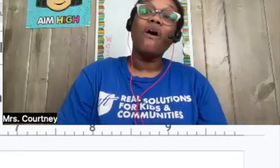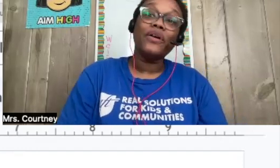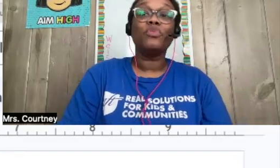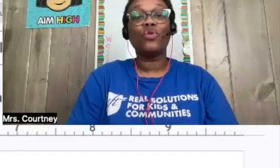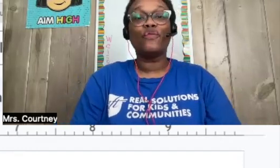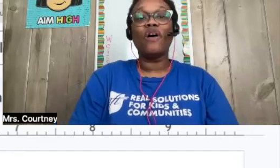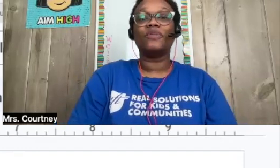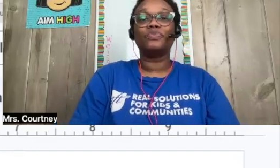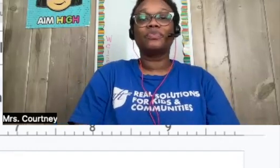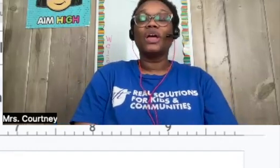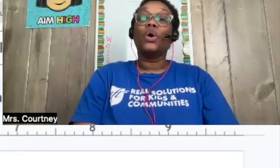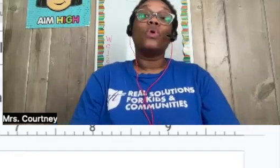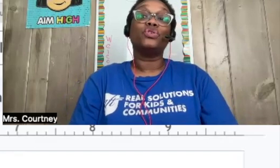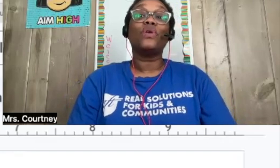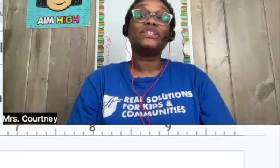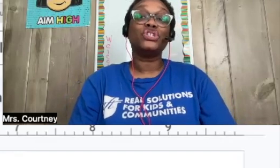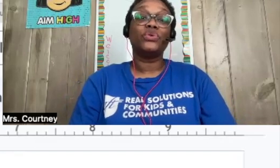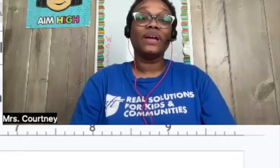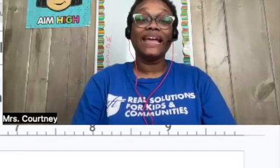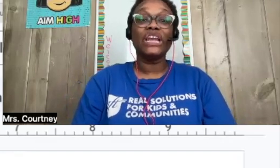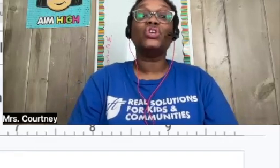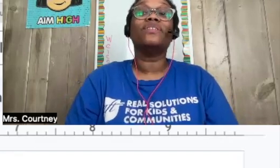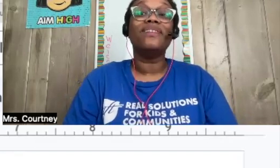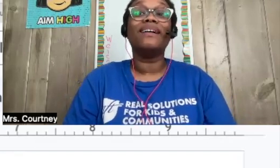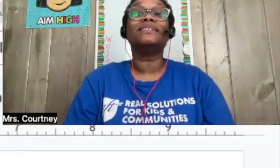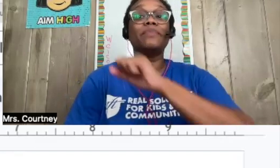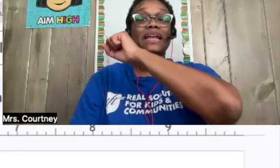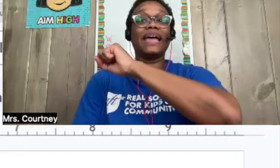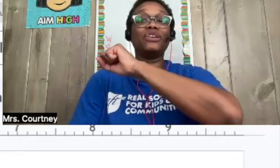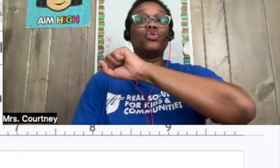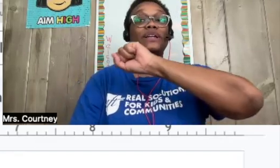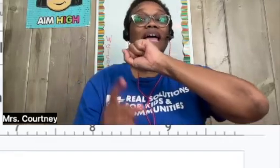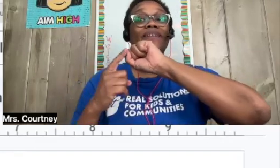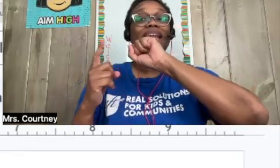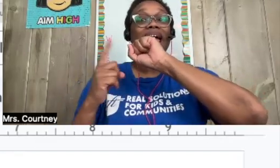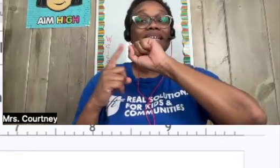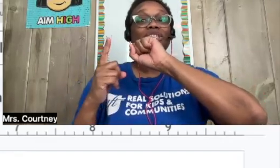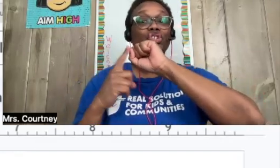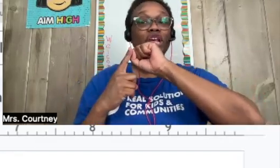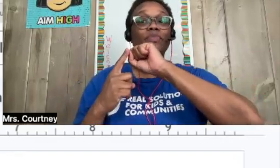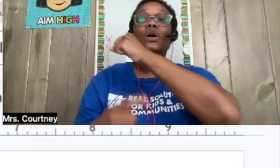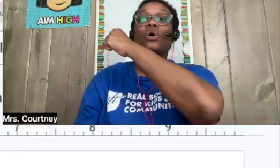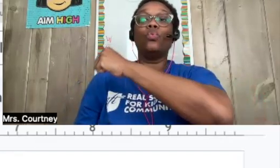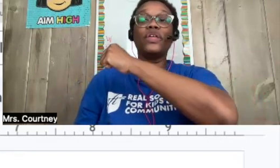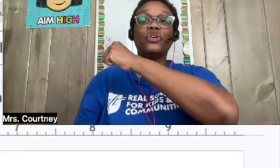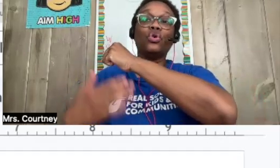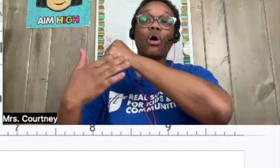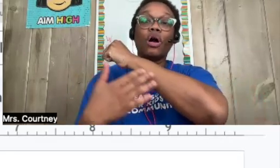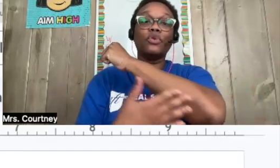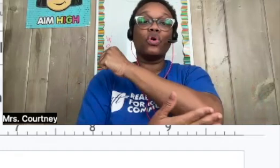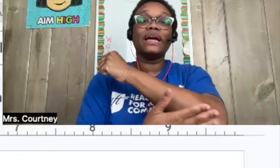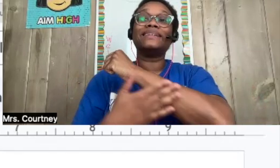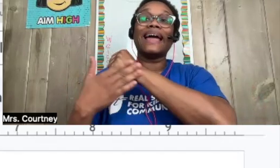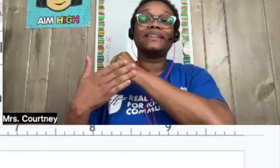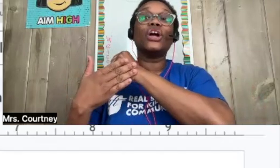for autumn or fall. What you're going to do in your non-dominant hand, you're going to have an S shape with your